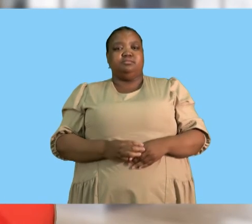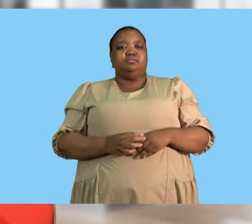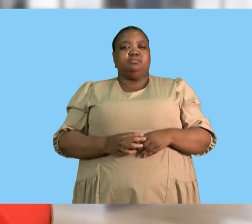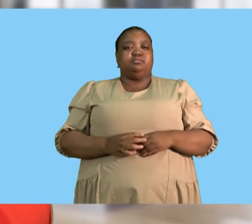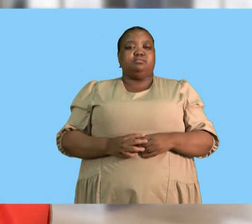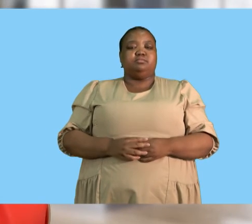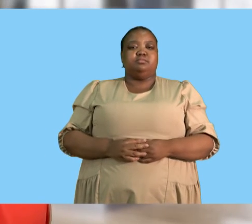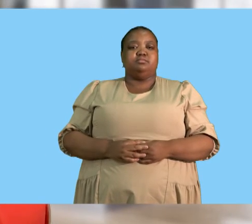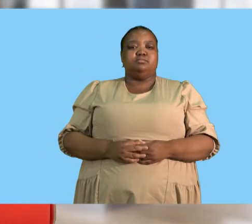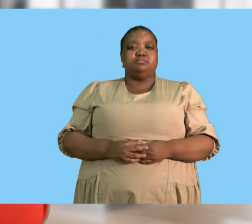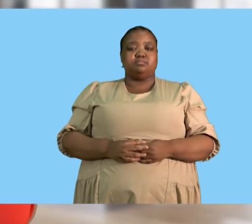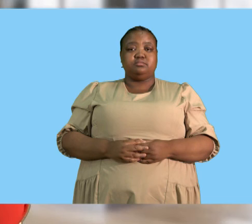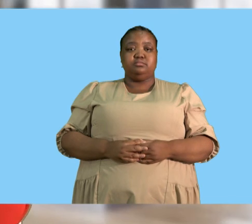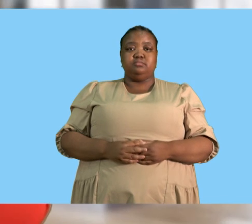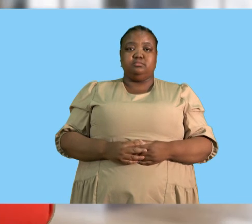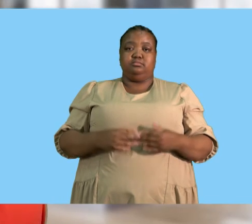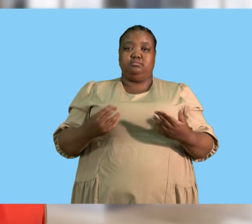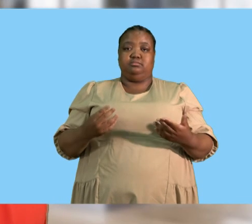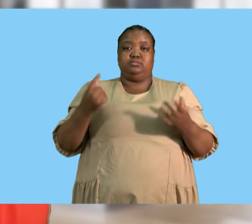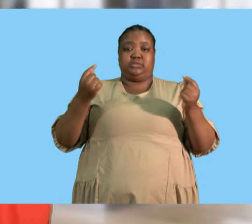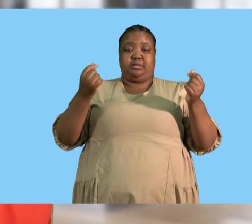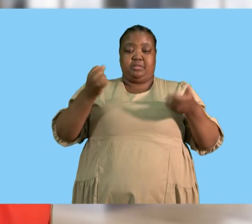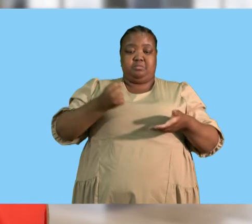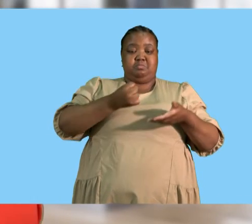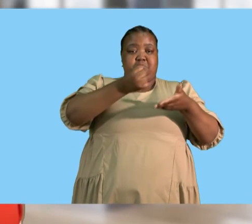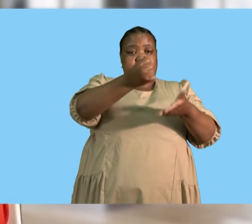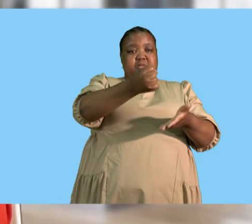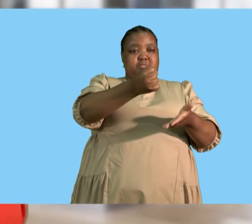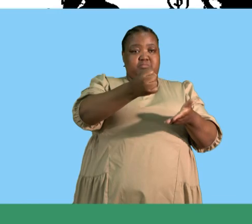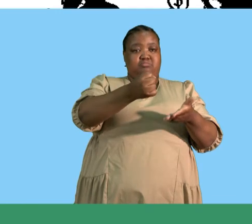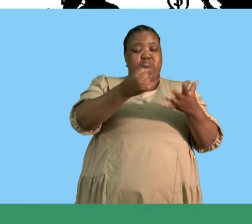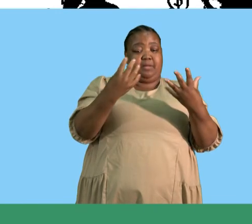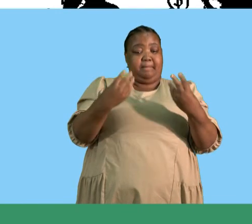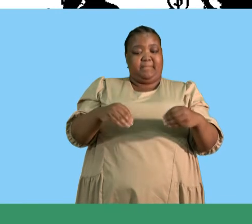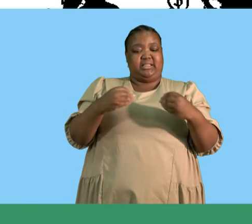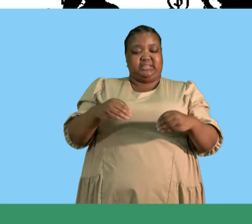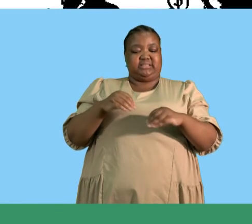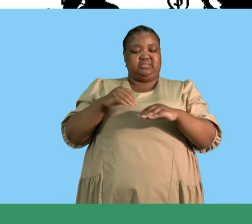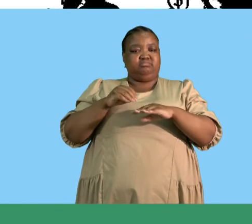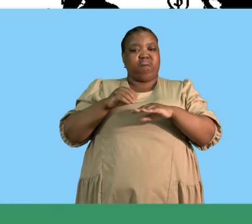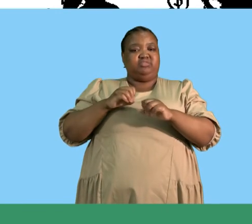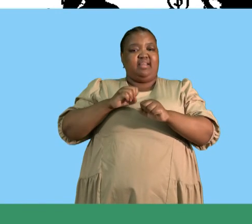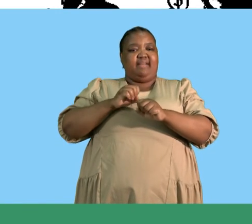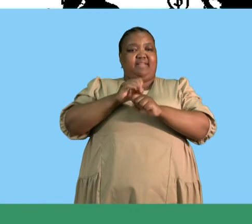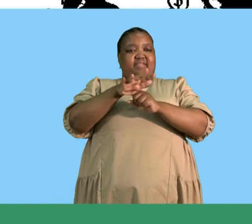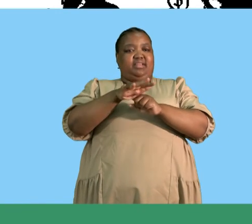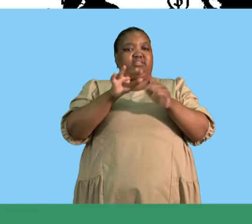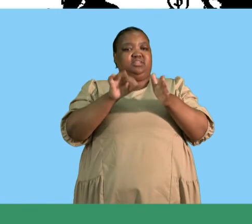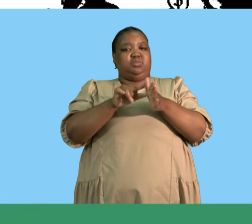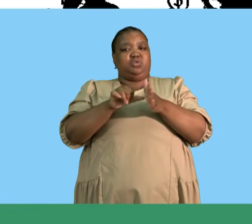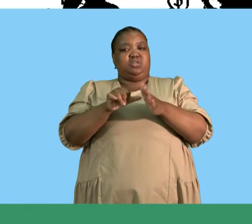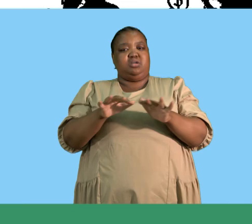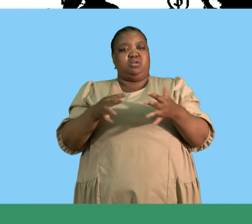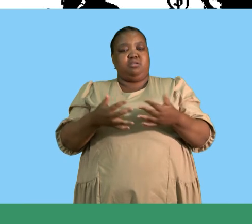that we have an influence, or funding that we have has an influence on us as a business? You